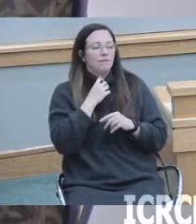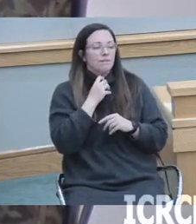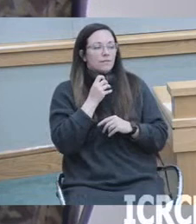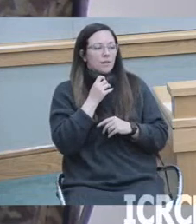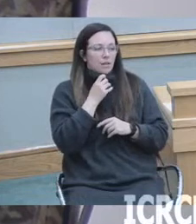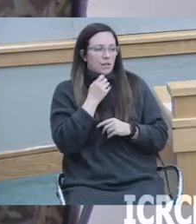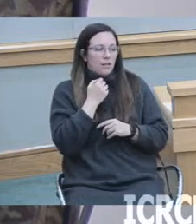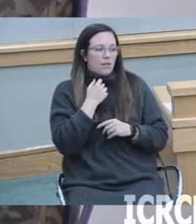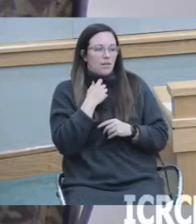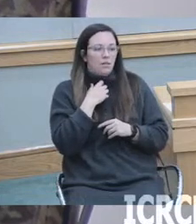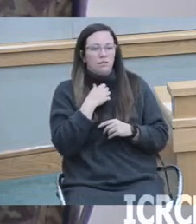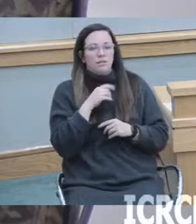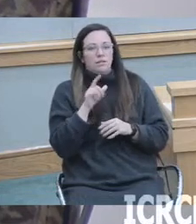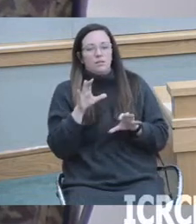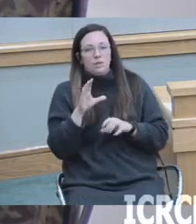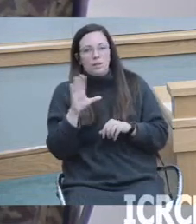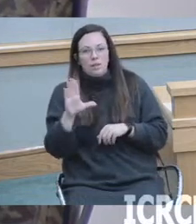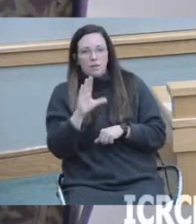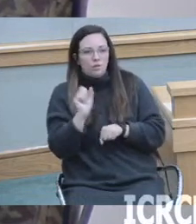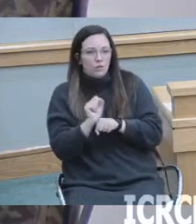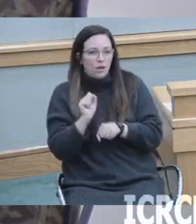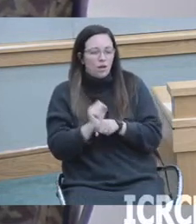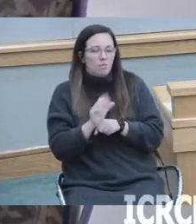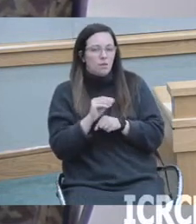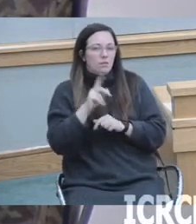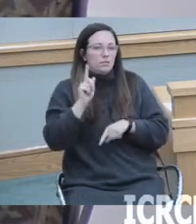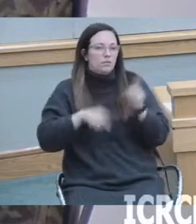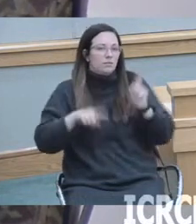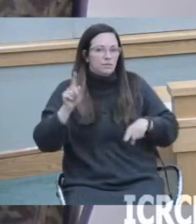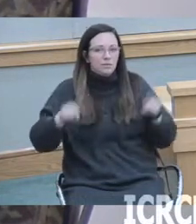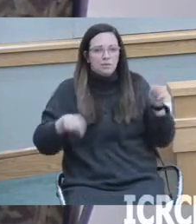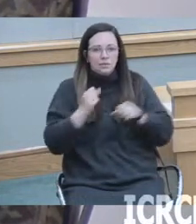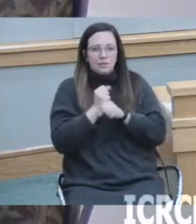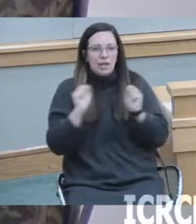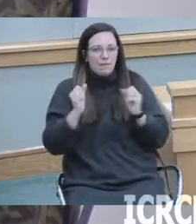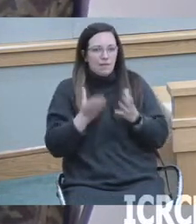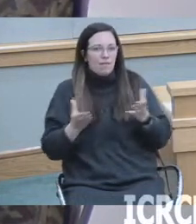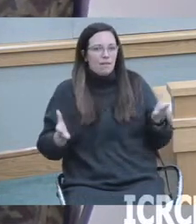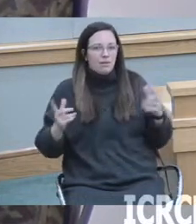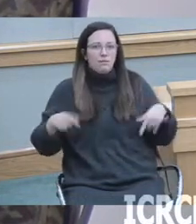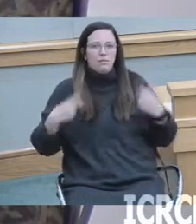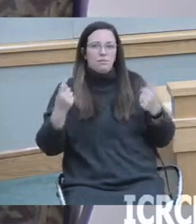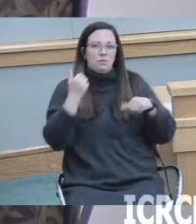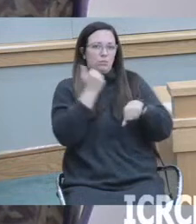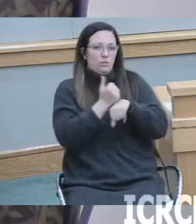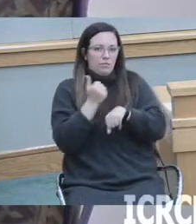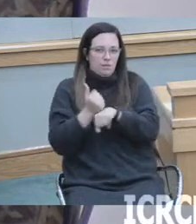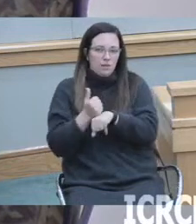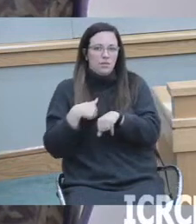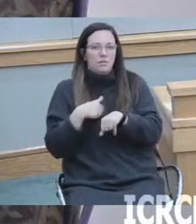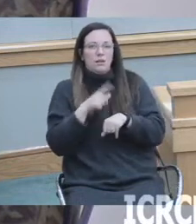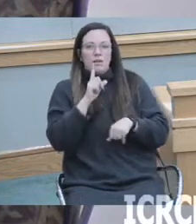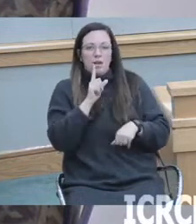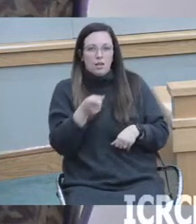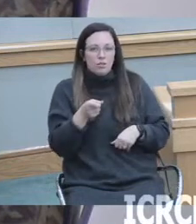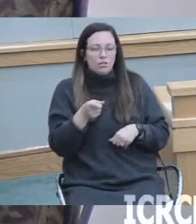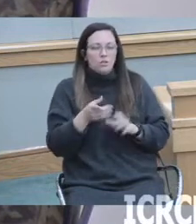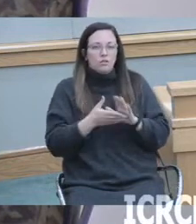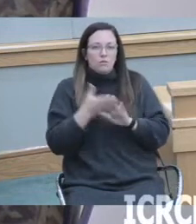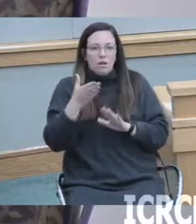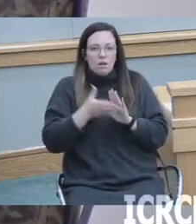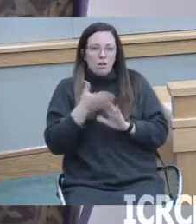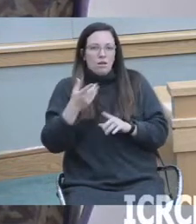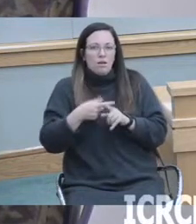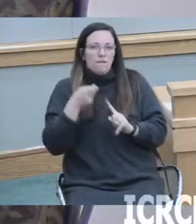job, and all kinds of safety measures have been put in place and they're actually run out